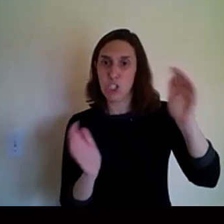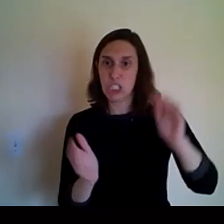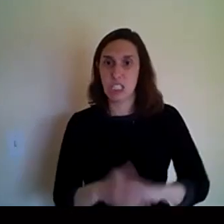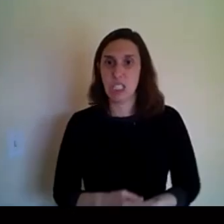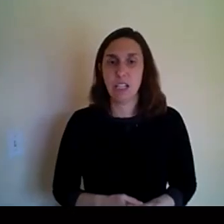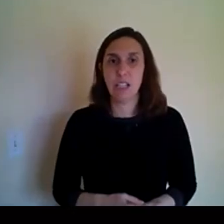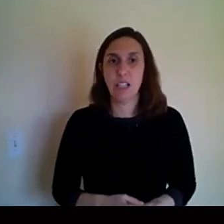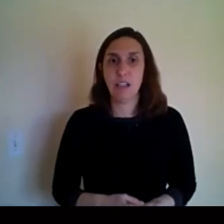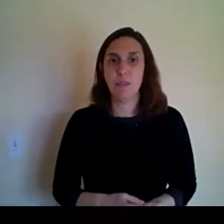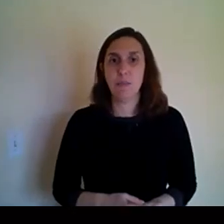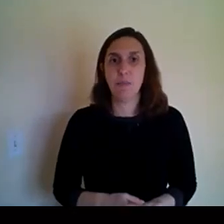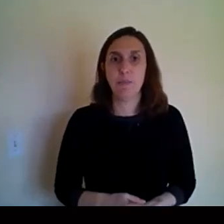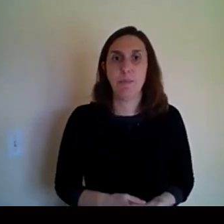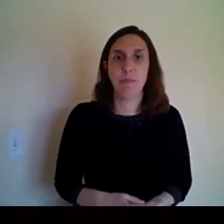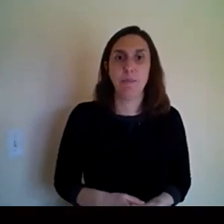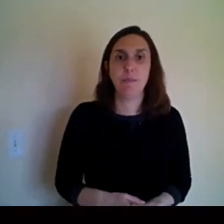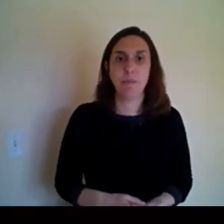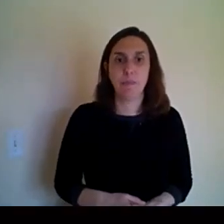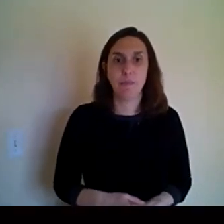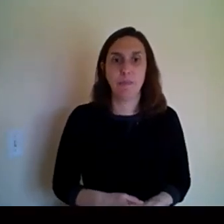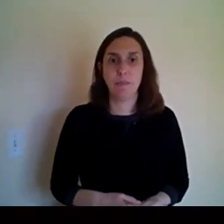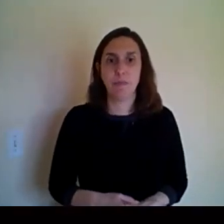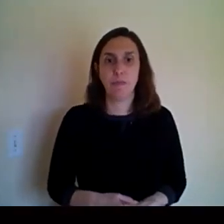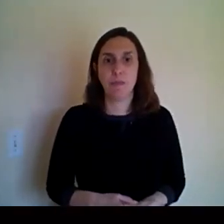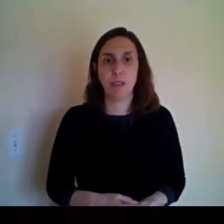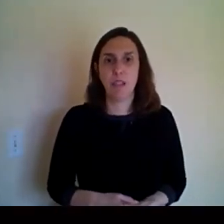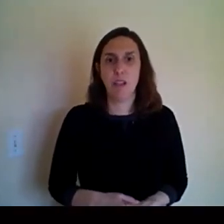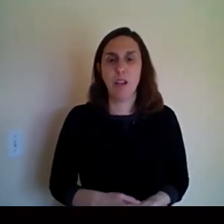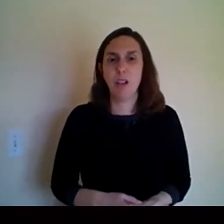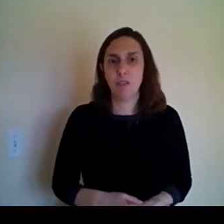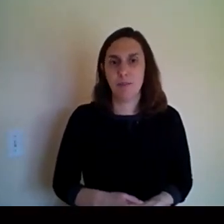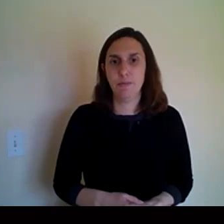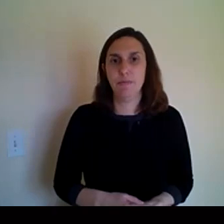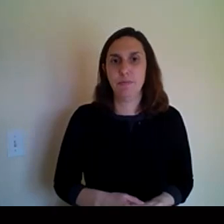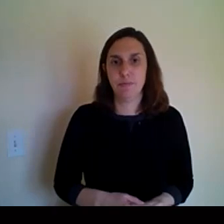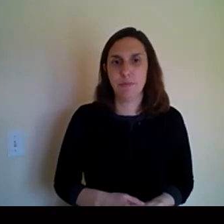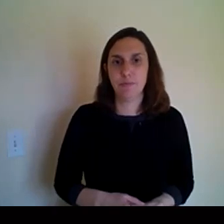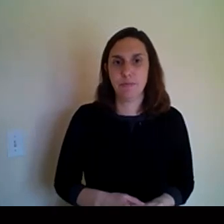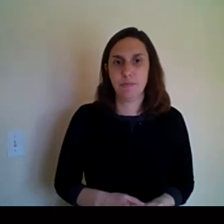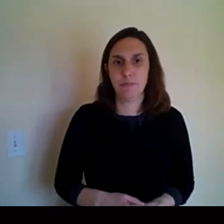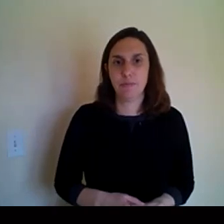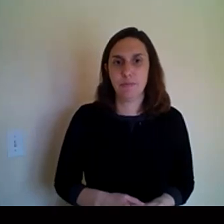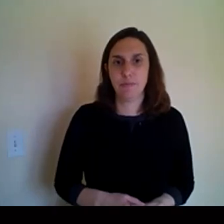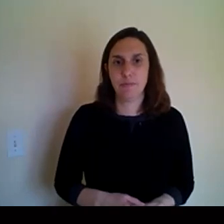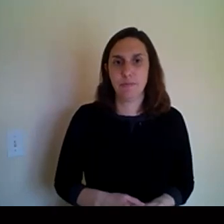this thing is doing under the hood. Well, how do we go about making an